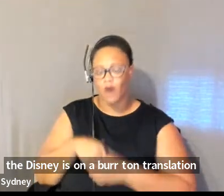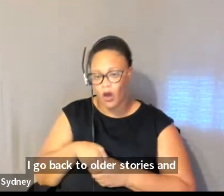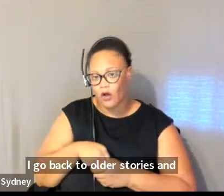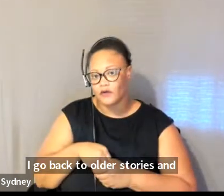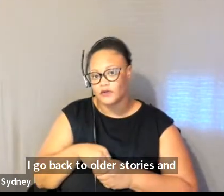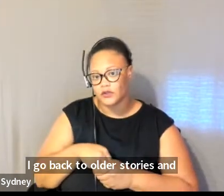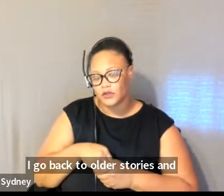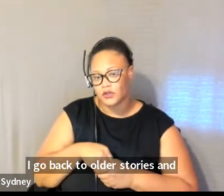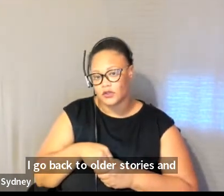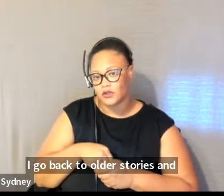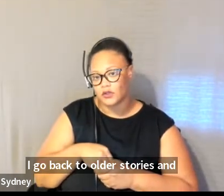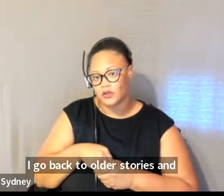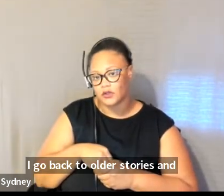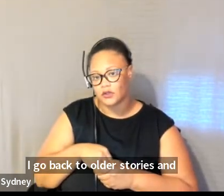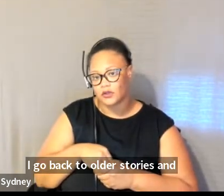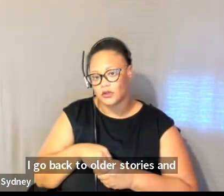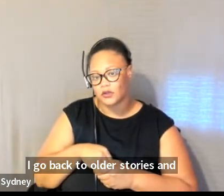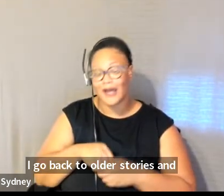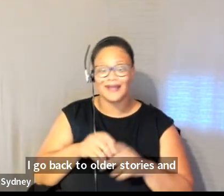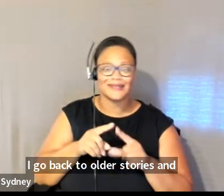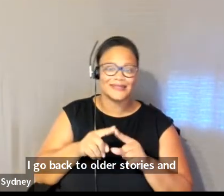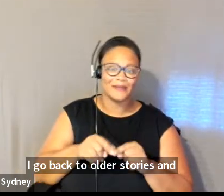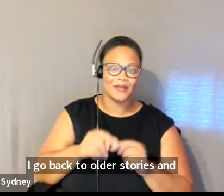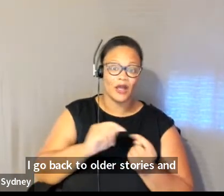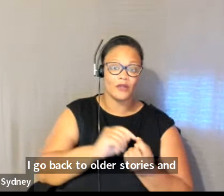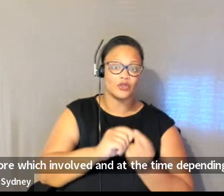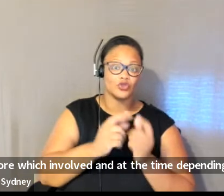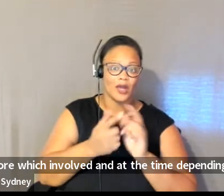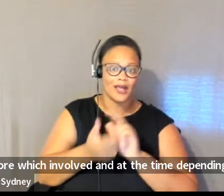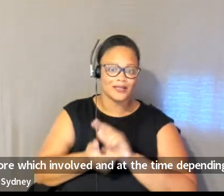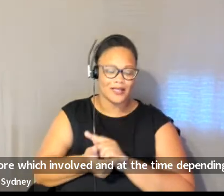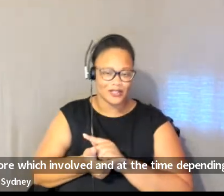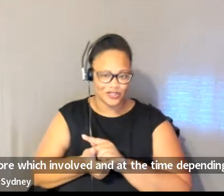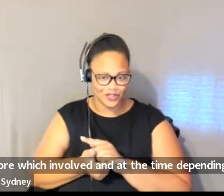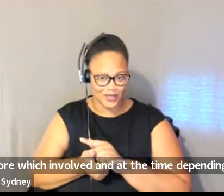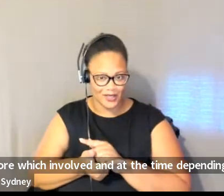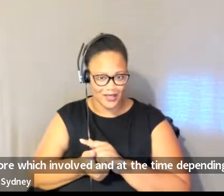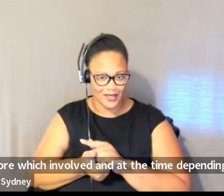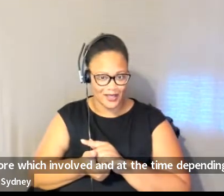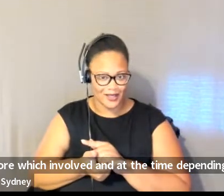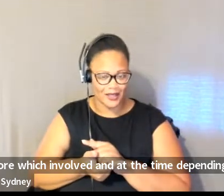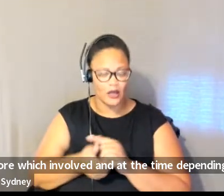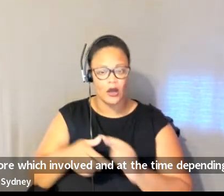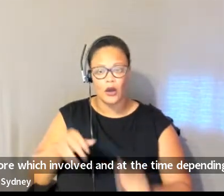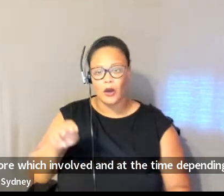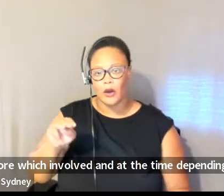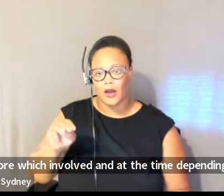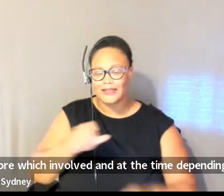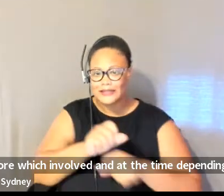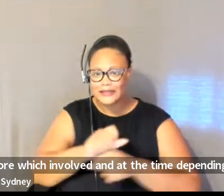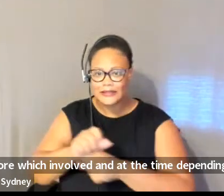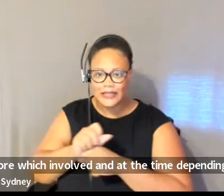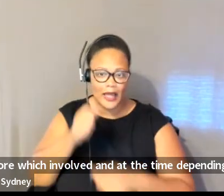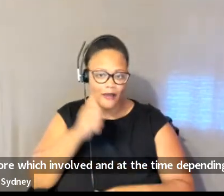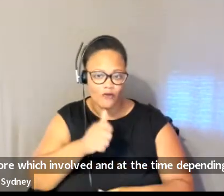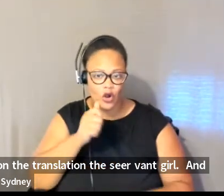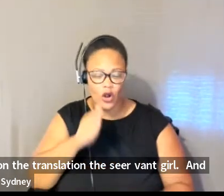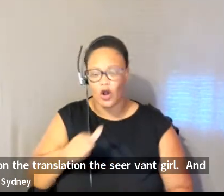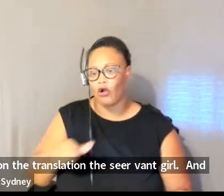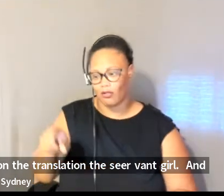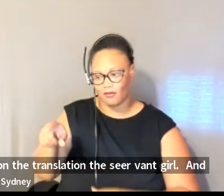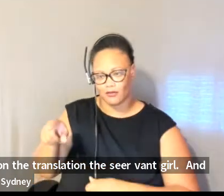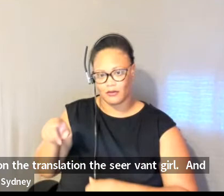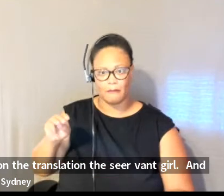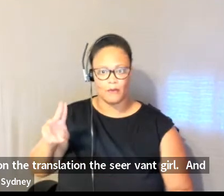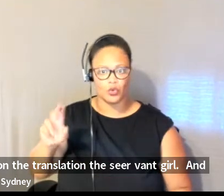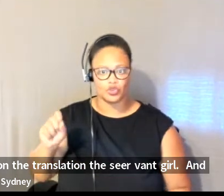at the time it was depending on the translation of the servant girl or the slave girl, Morgiana. And in some parts of the Middle East,